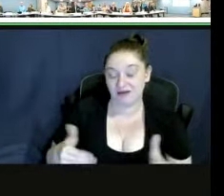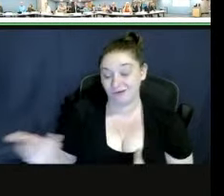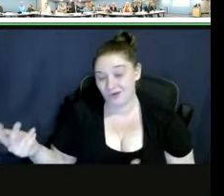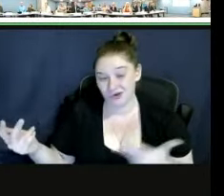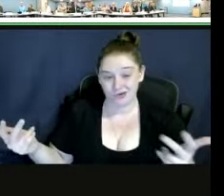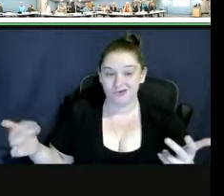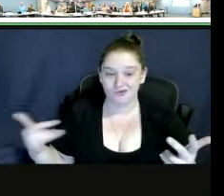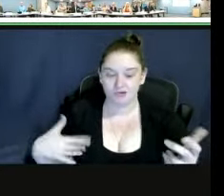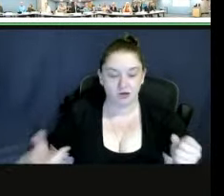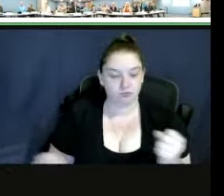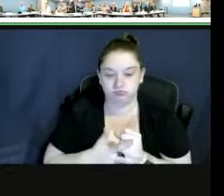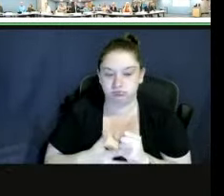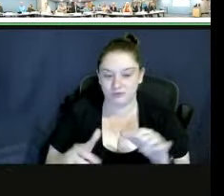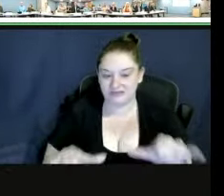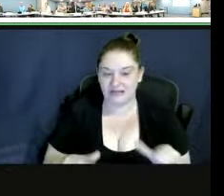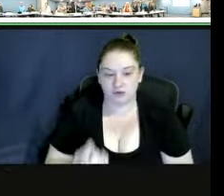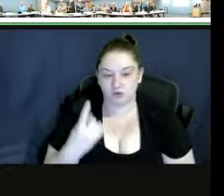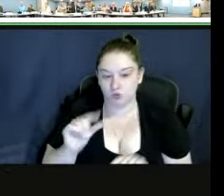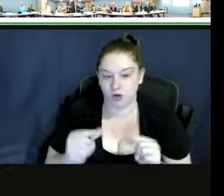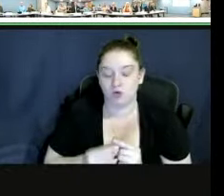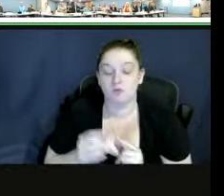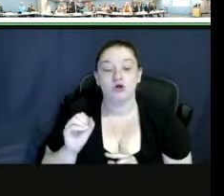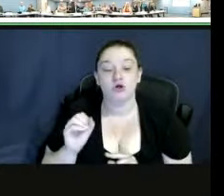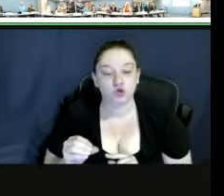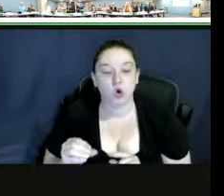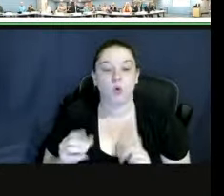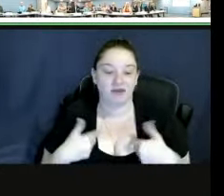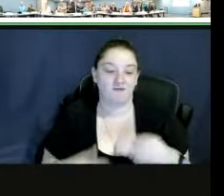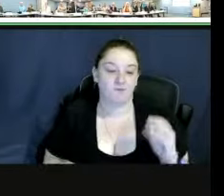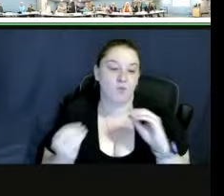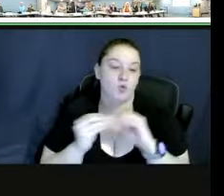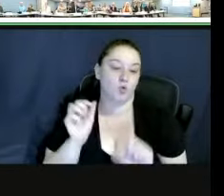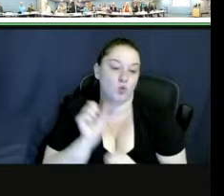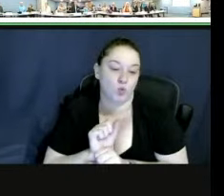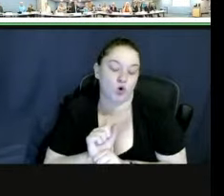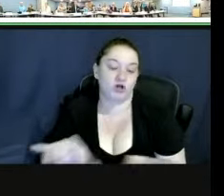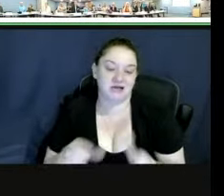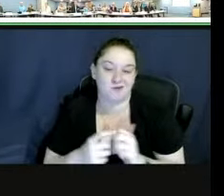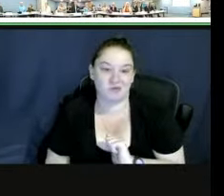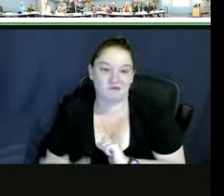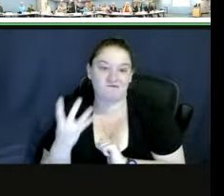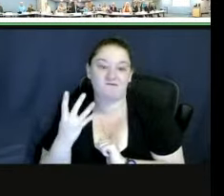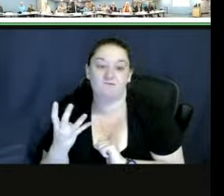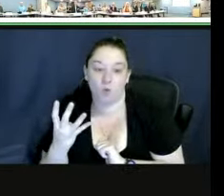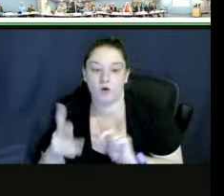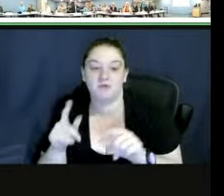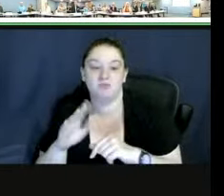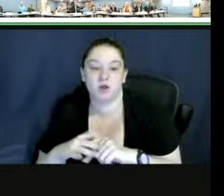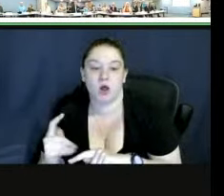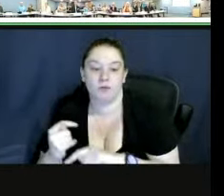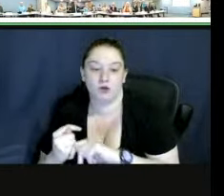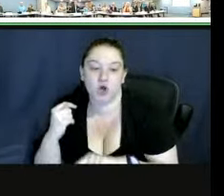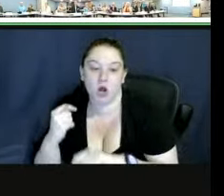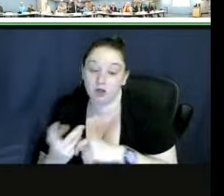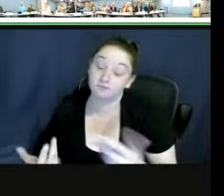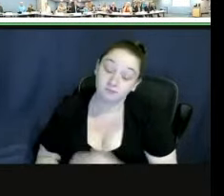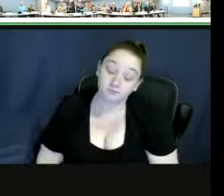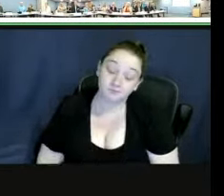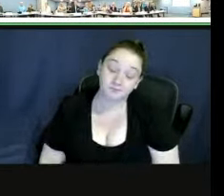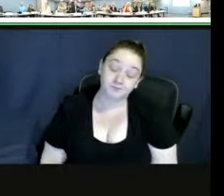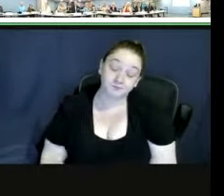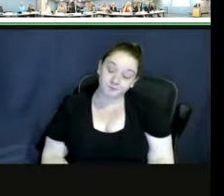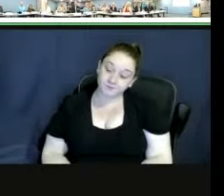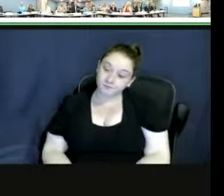stick together as 1 group. So you can get more work done with 4 people on a truck. So that's how we do that.